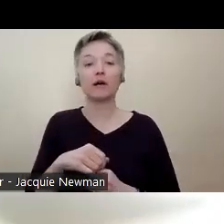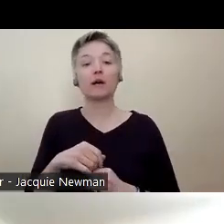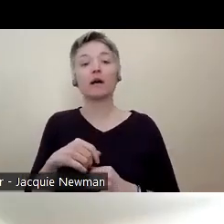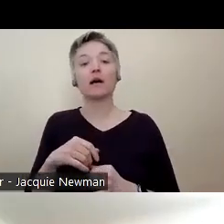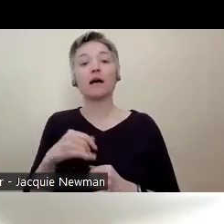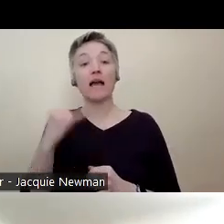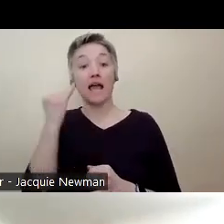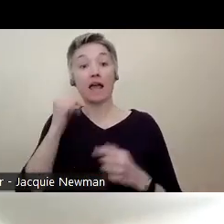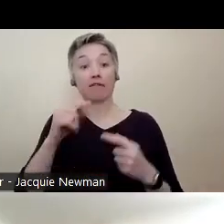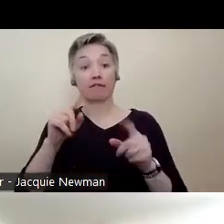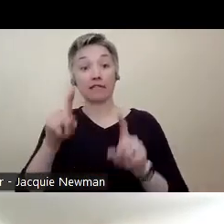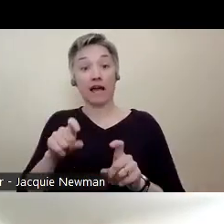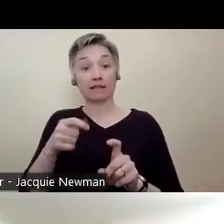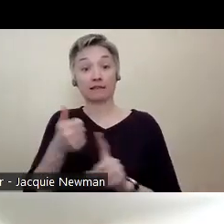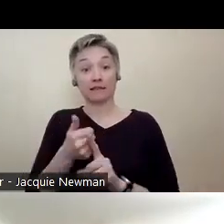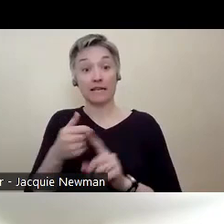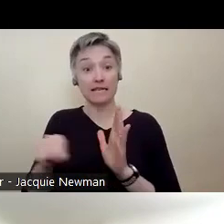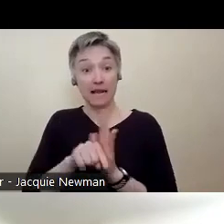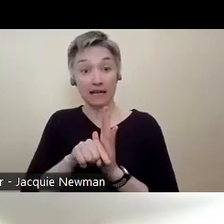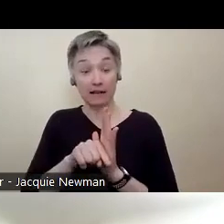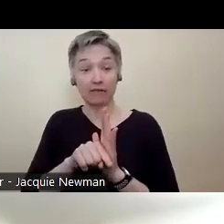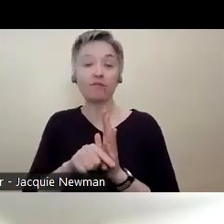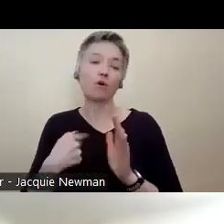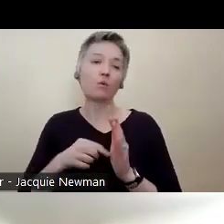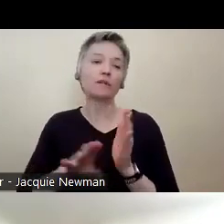negative, we'll create a family history,